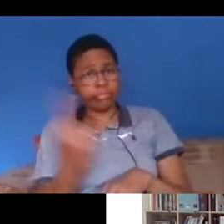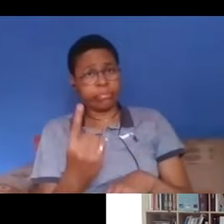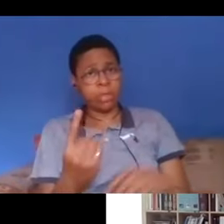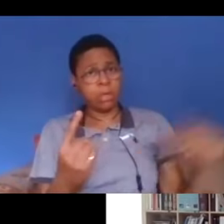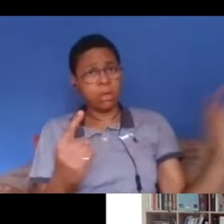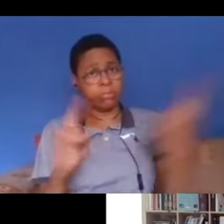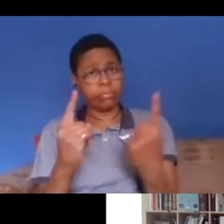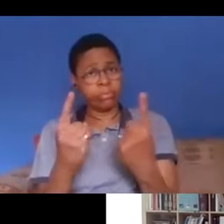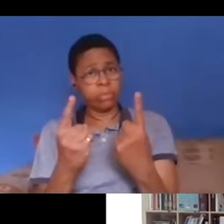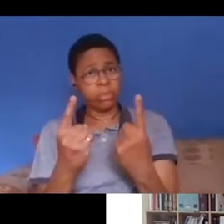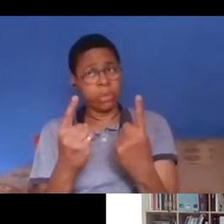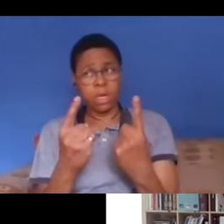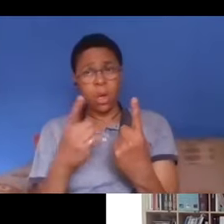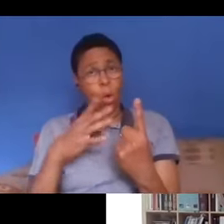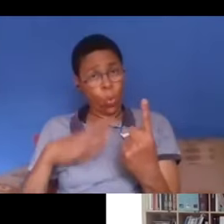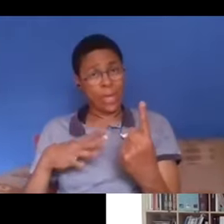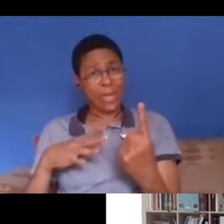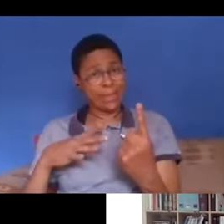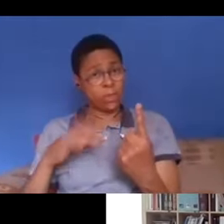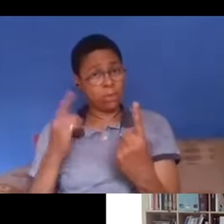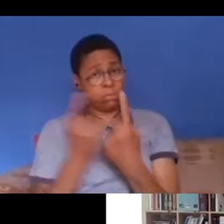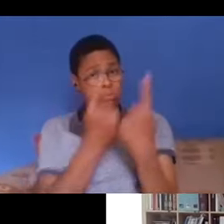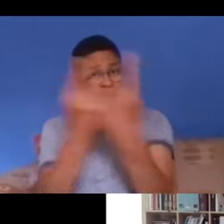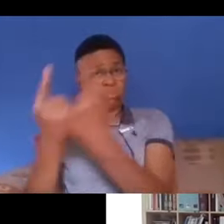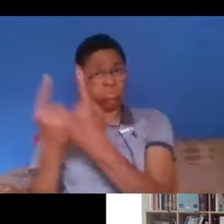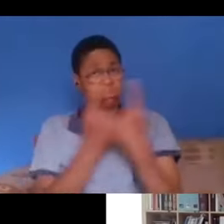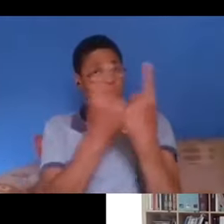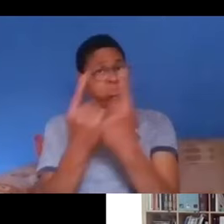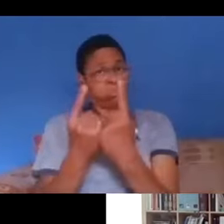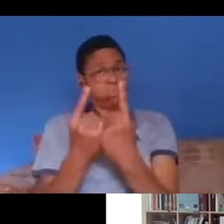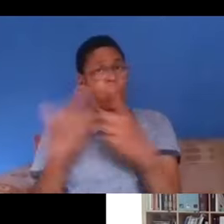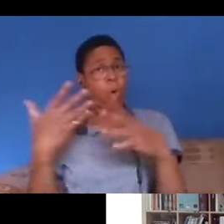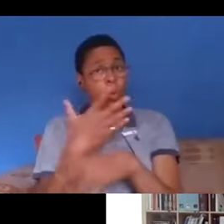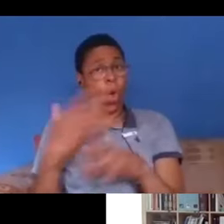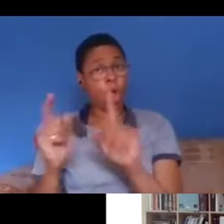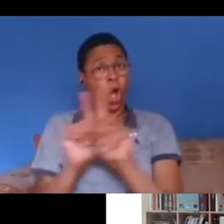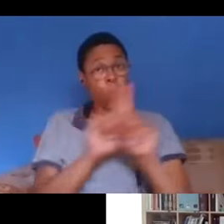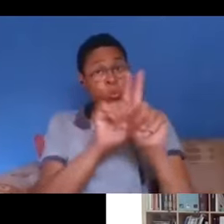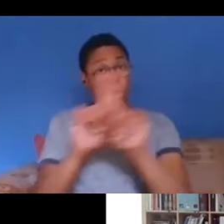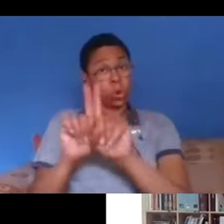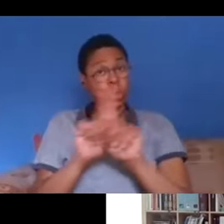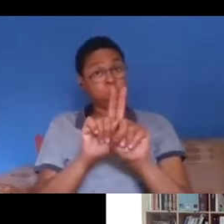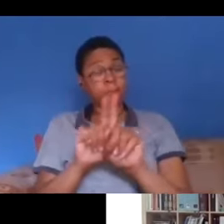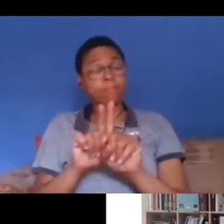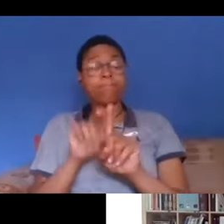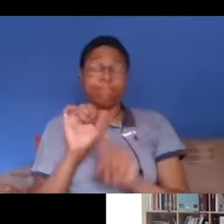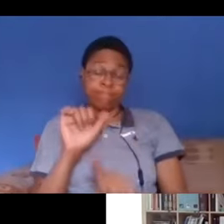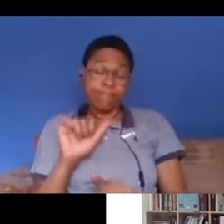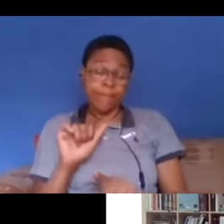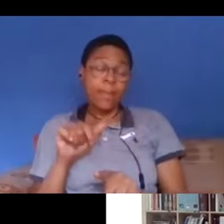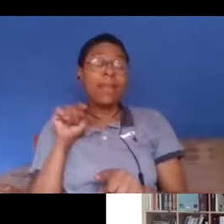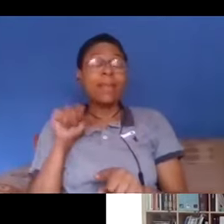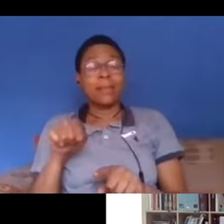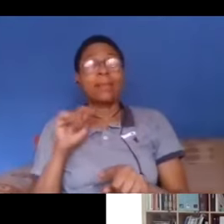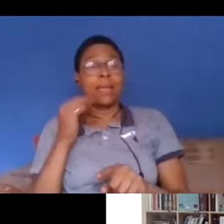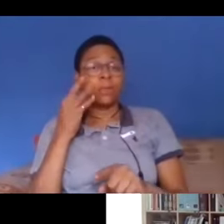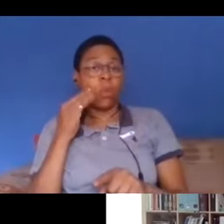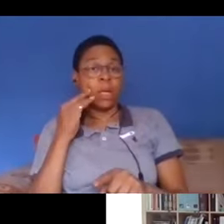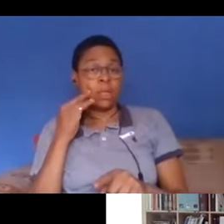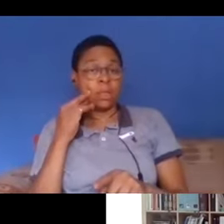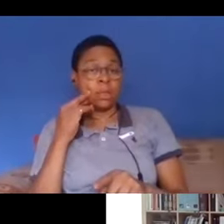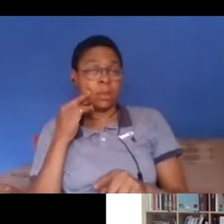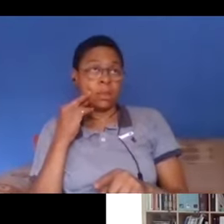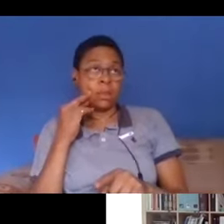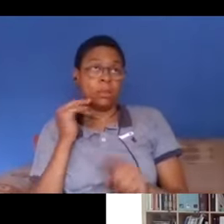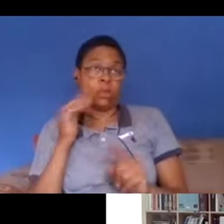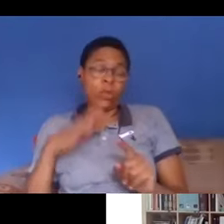sometimes people have to partner each other or work closely together, and that's when the fixed group mitigation